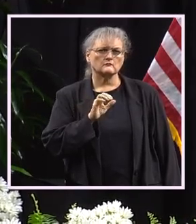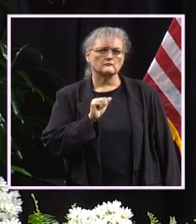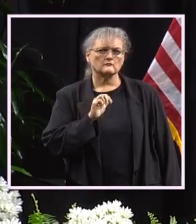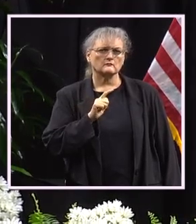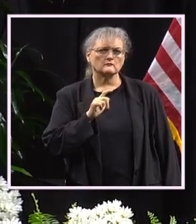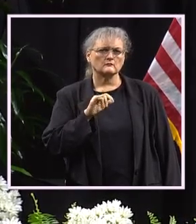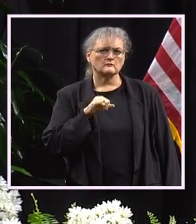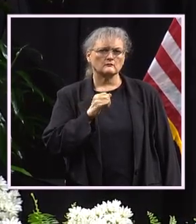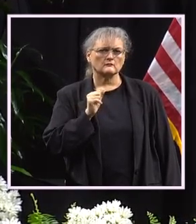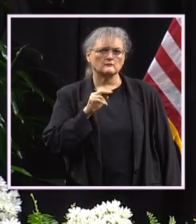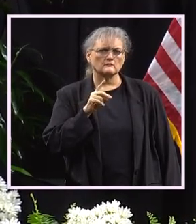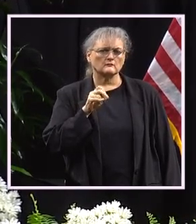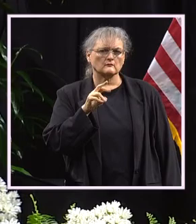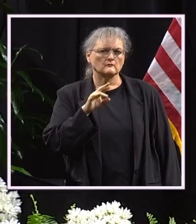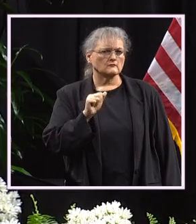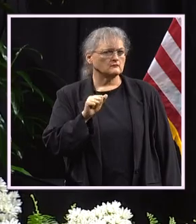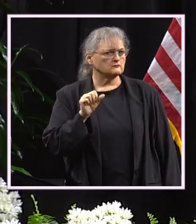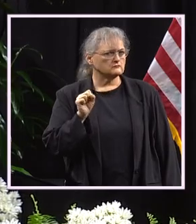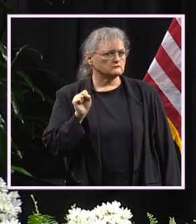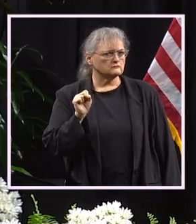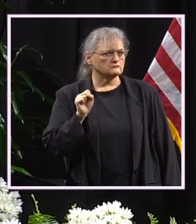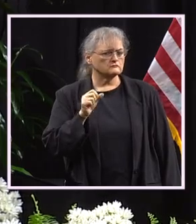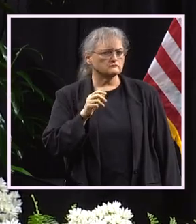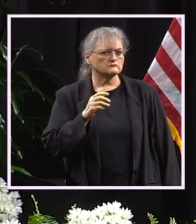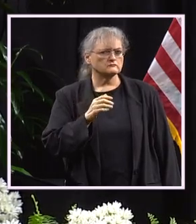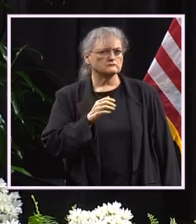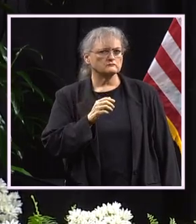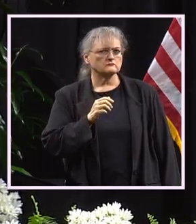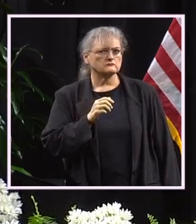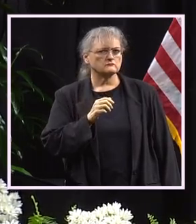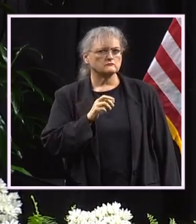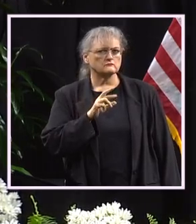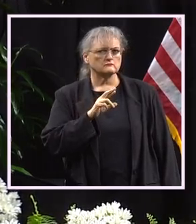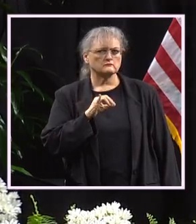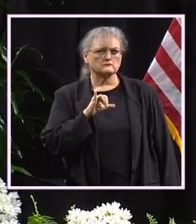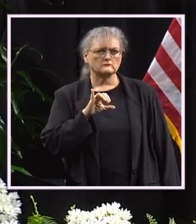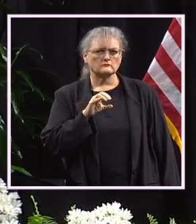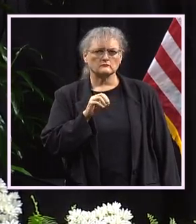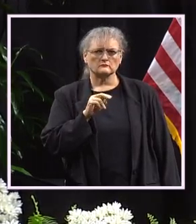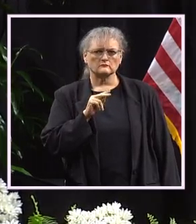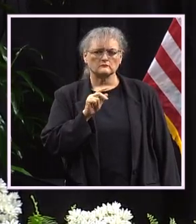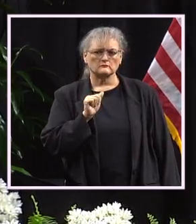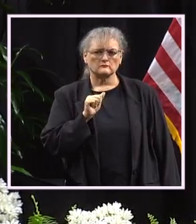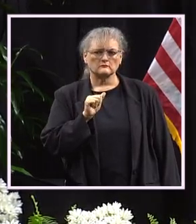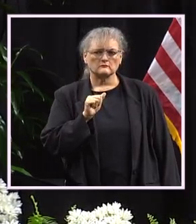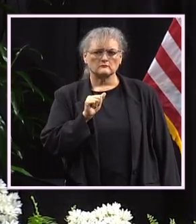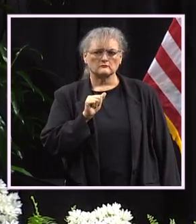Alejandra Morgan Fambles, Master of Arts. Brianna